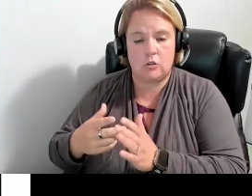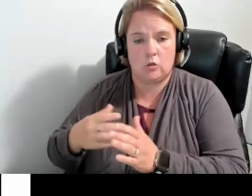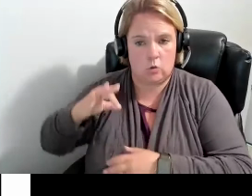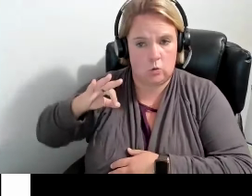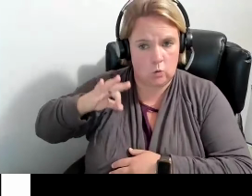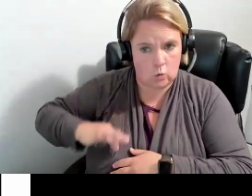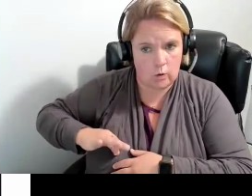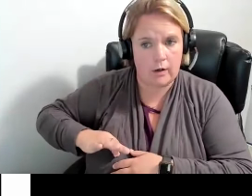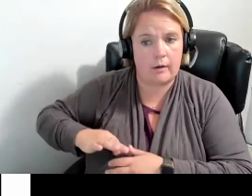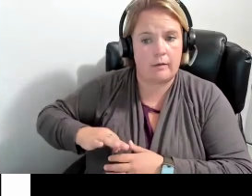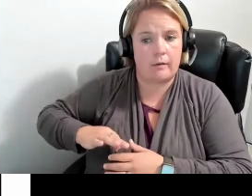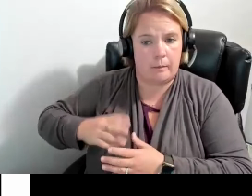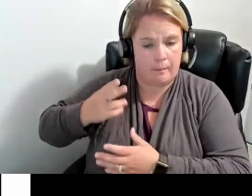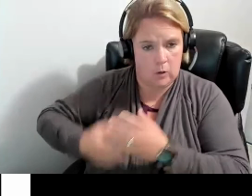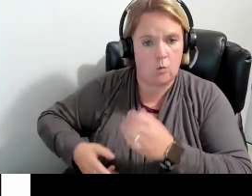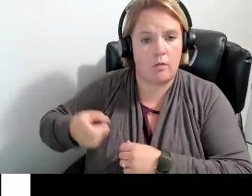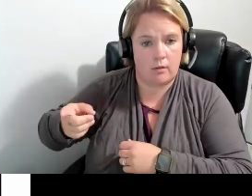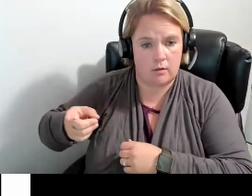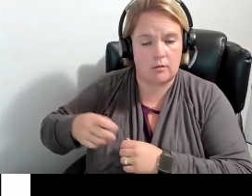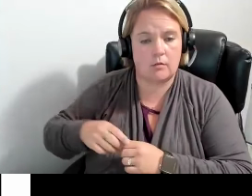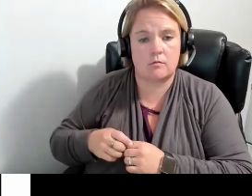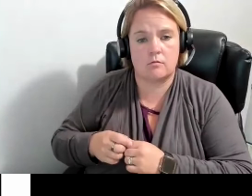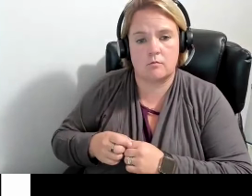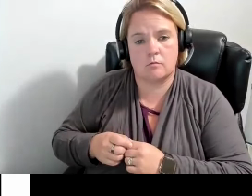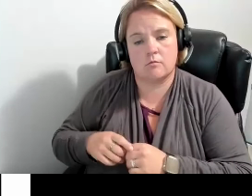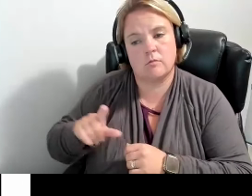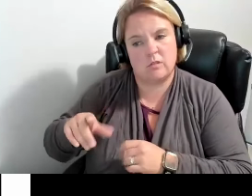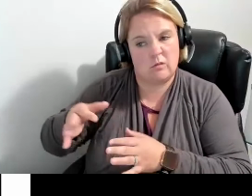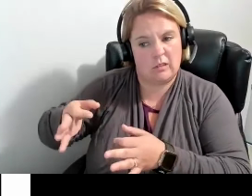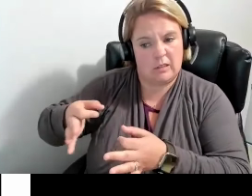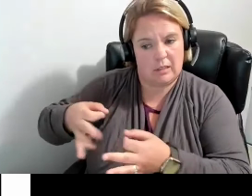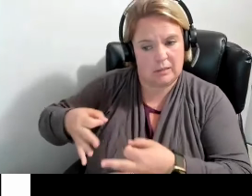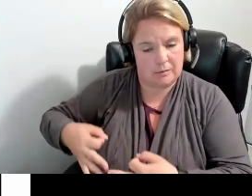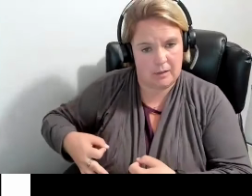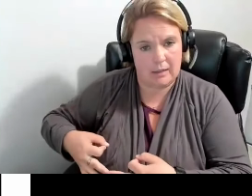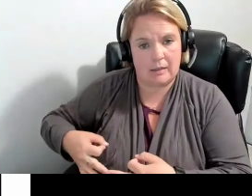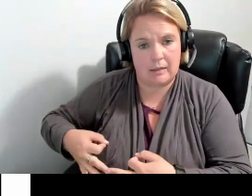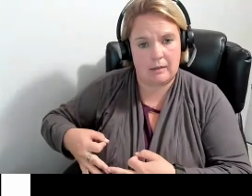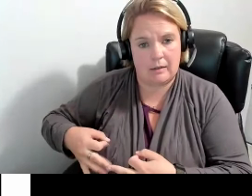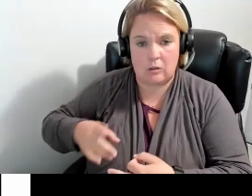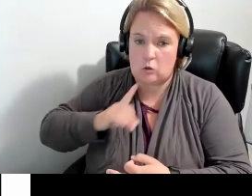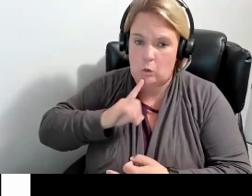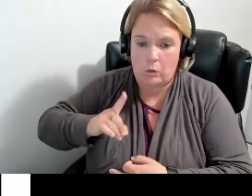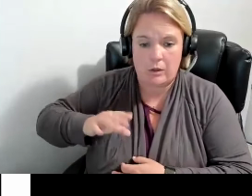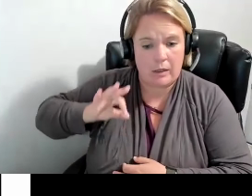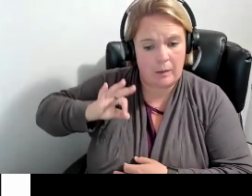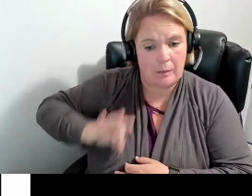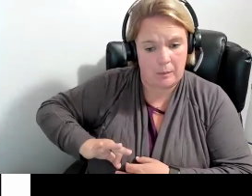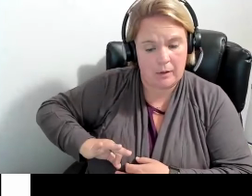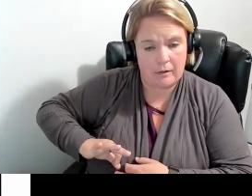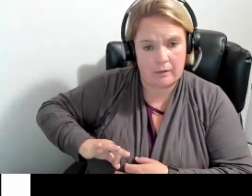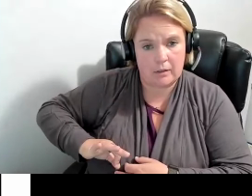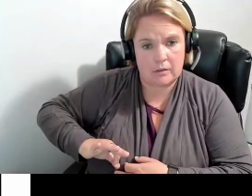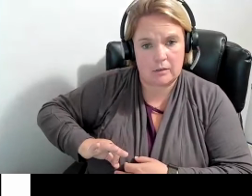it. And what I add to them when I would have to, like, you know, explain this to them is the added benefit to this is, say